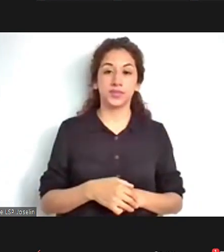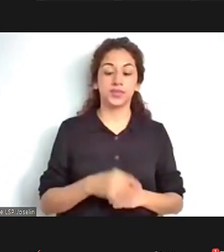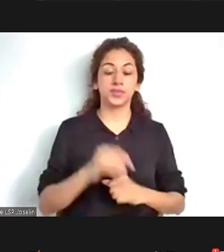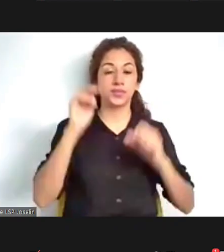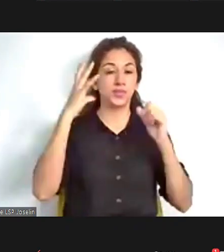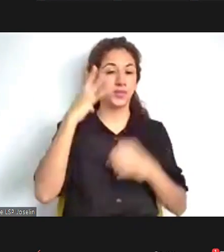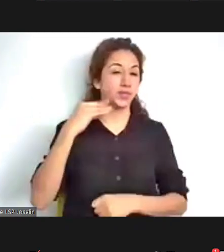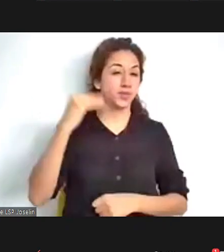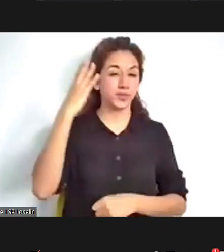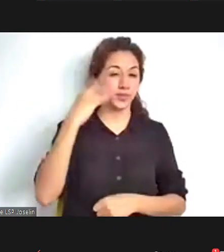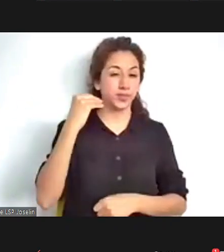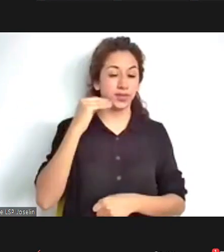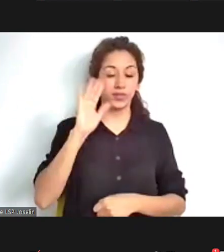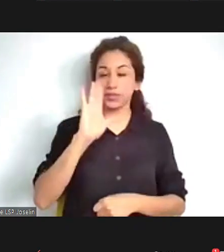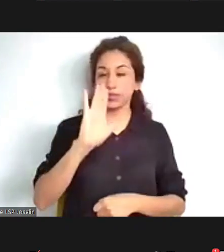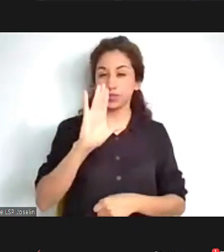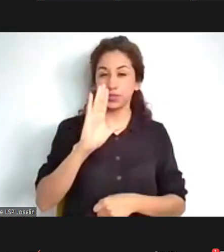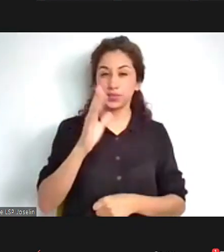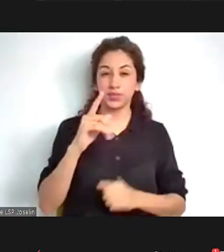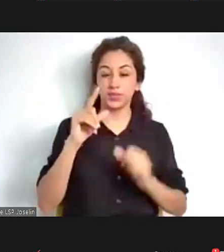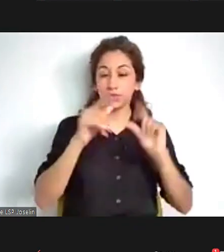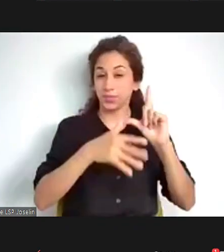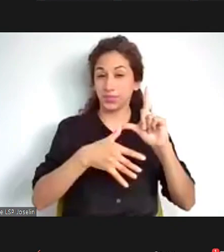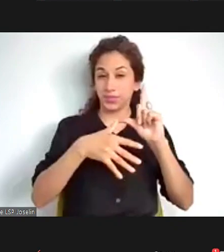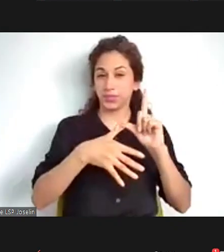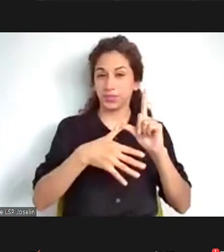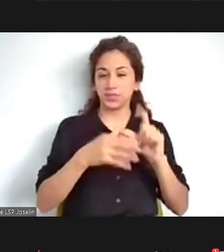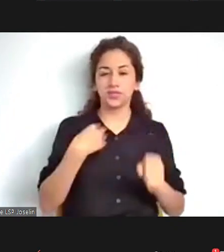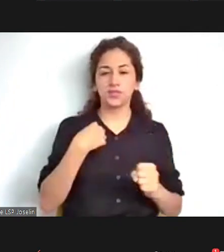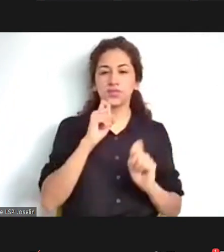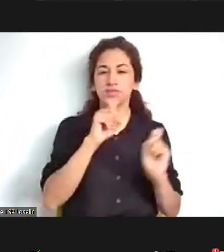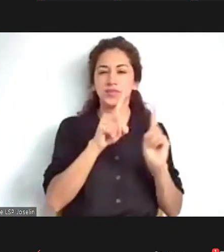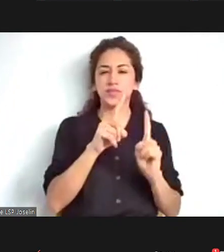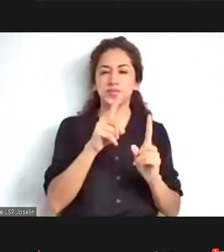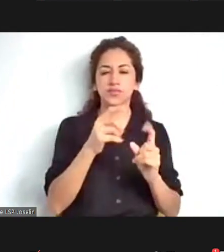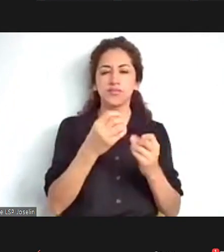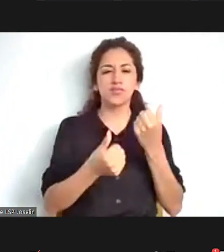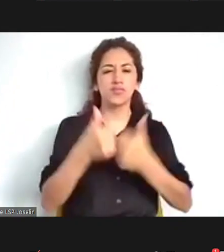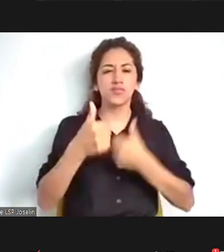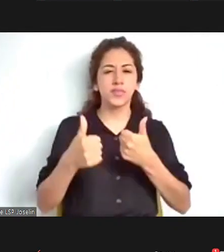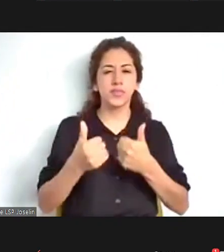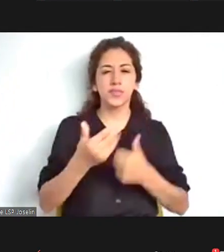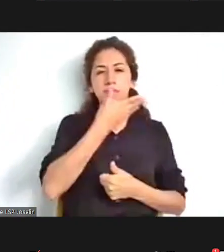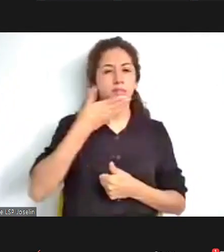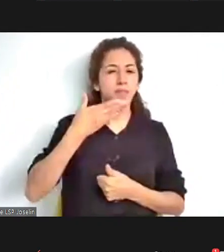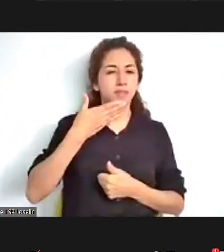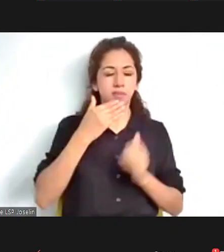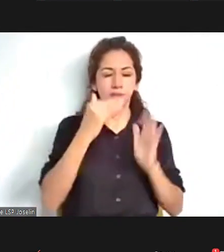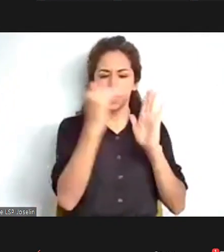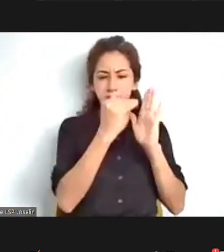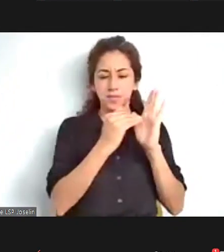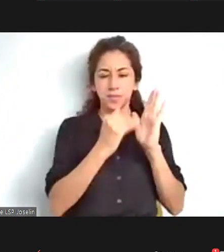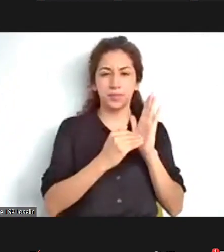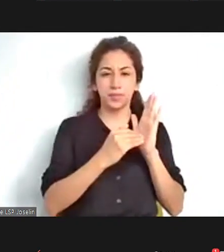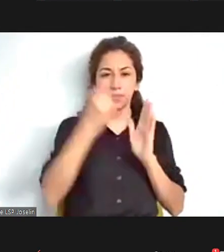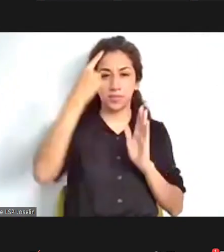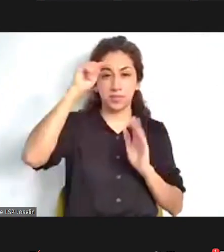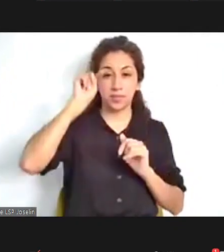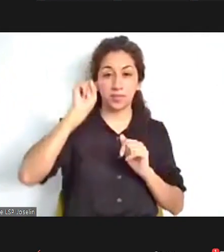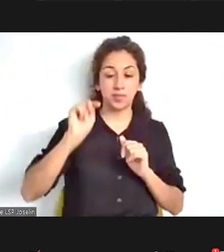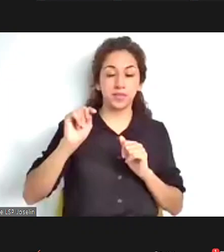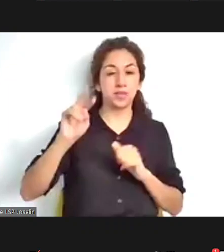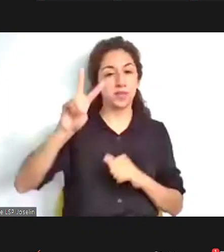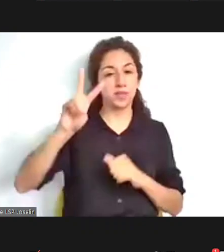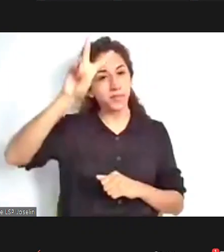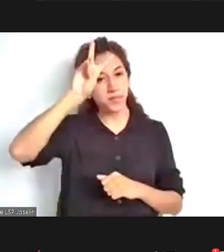based on the recent latin american experience what best practices can be taken into account